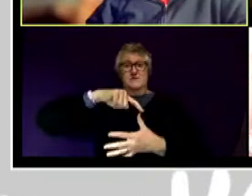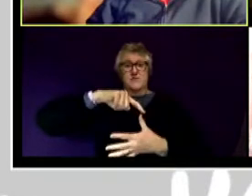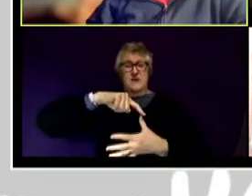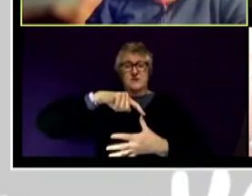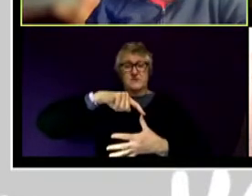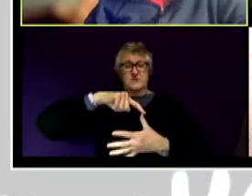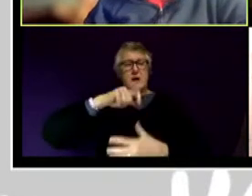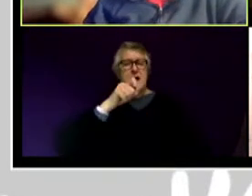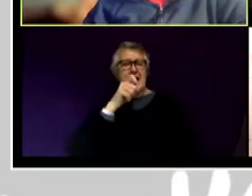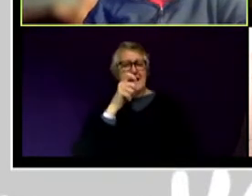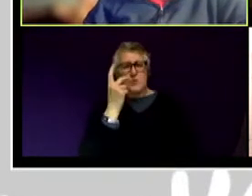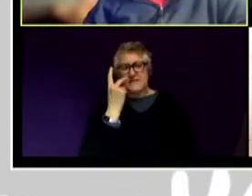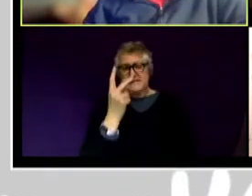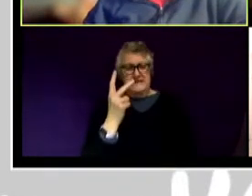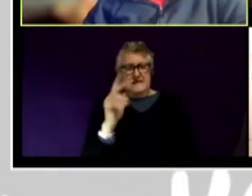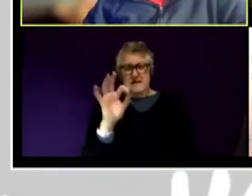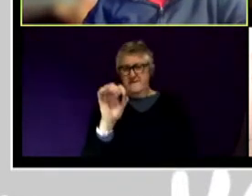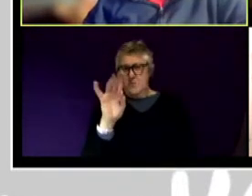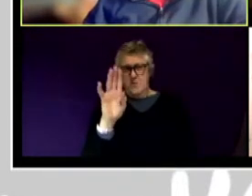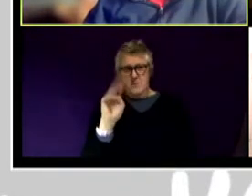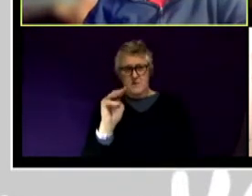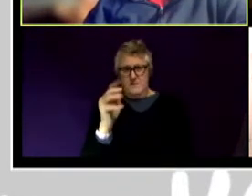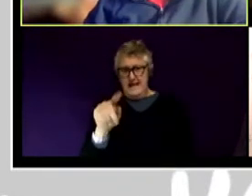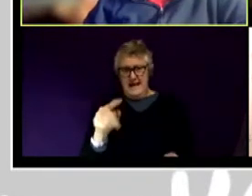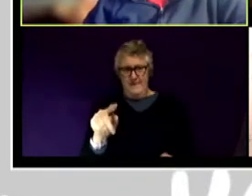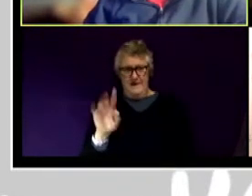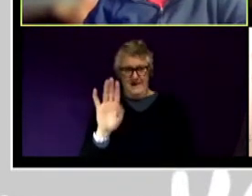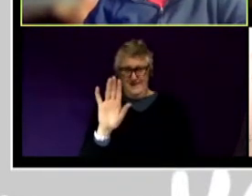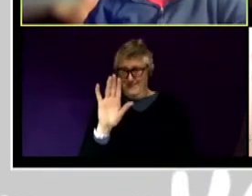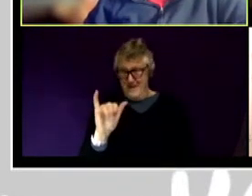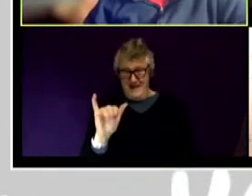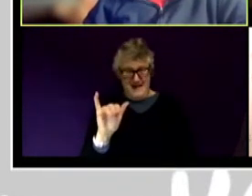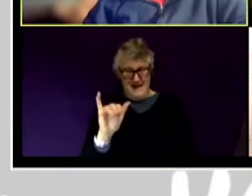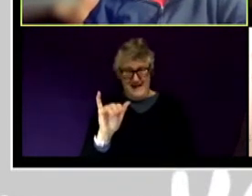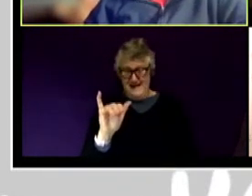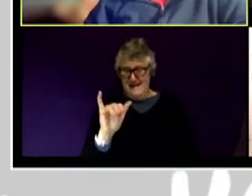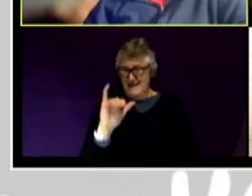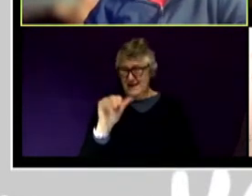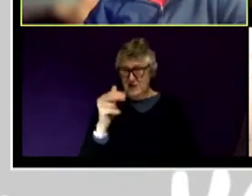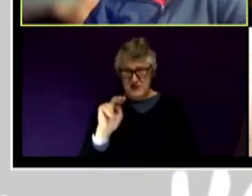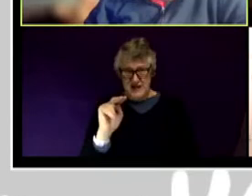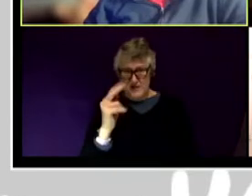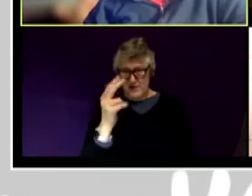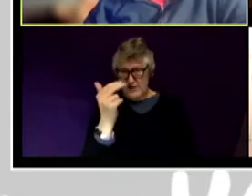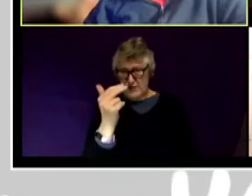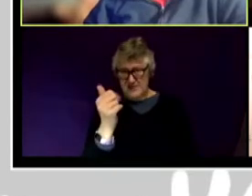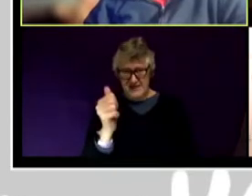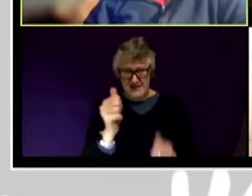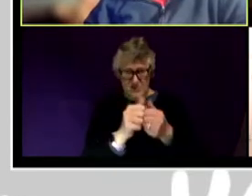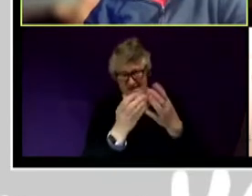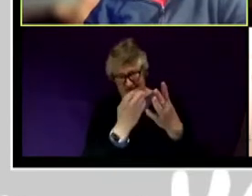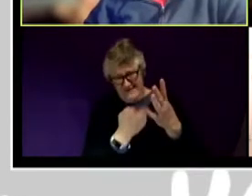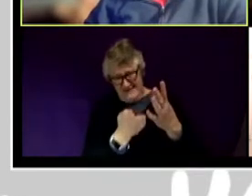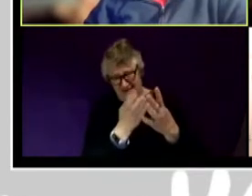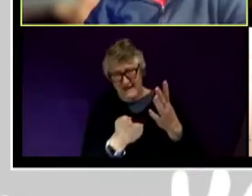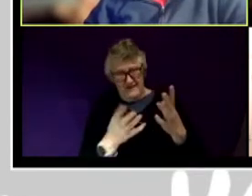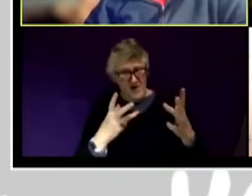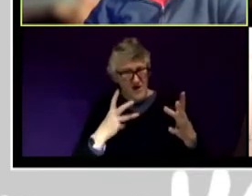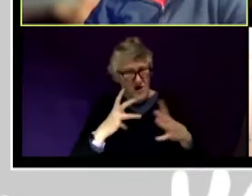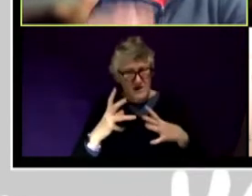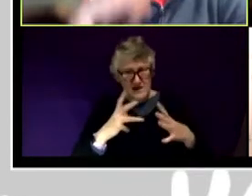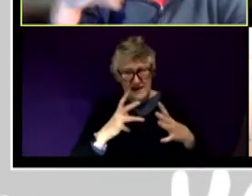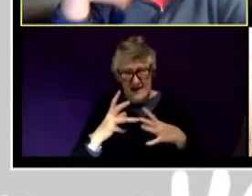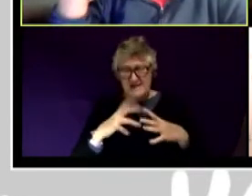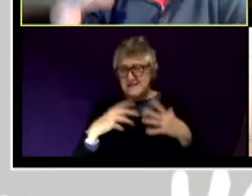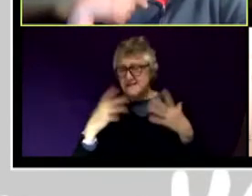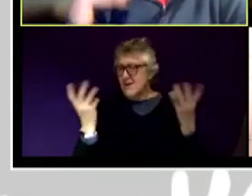forum happening by January 13th if holidays are coming through. So how are you going to get the people who need to really be a part of this,